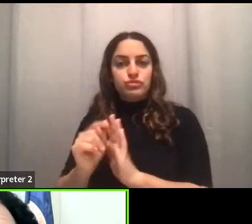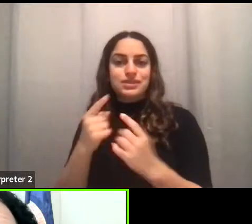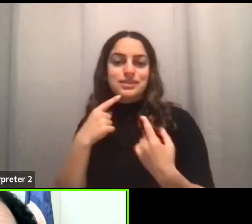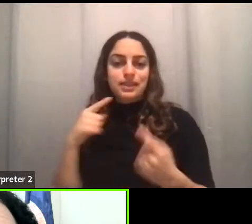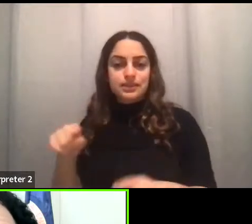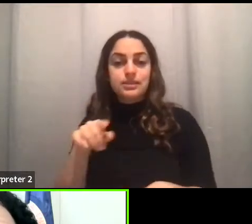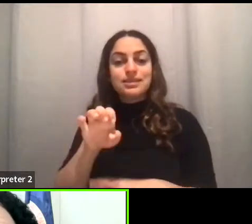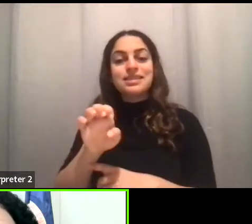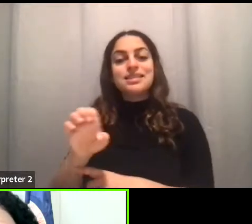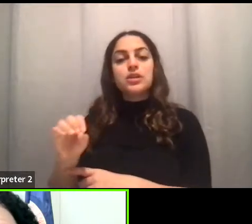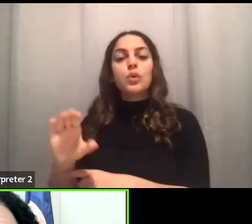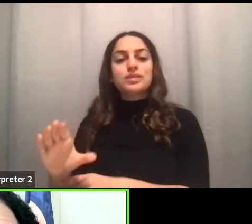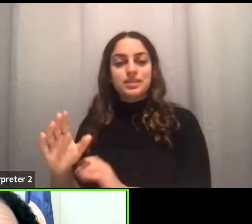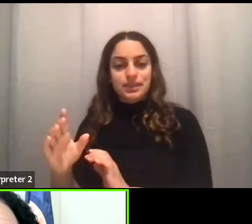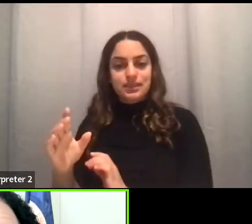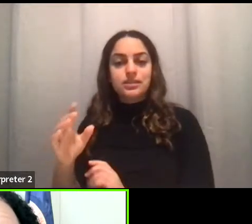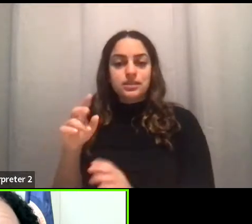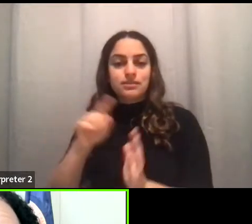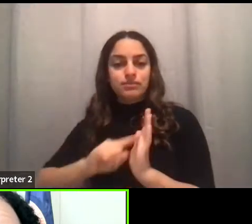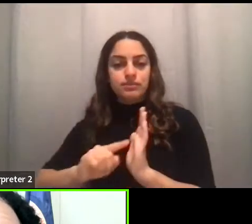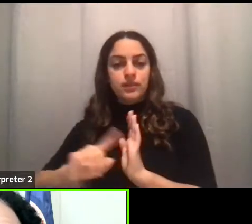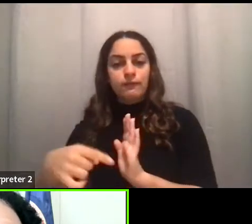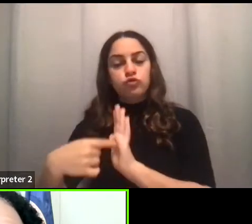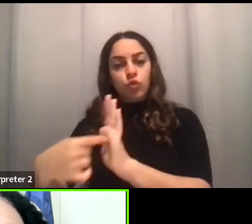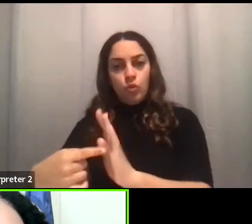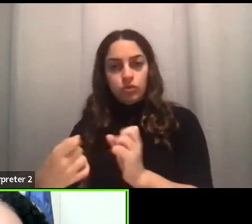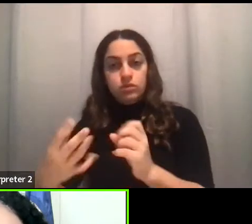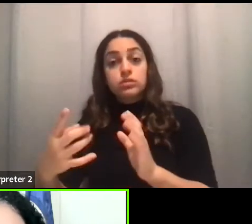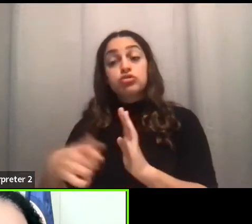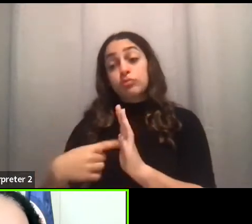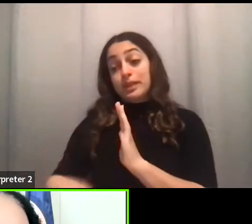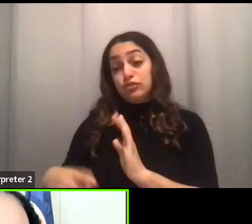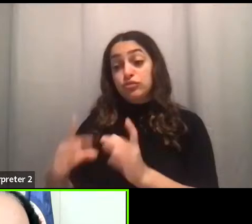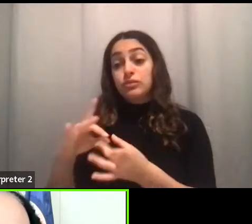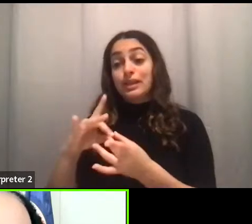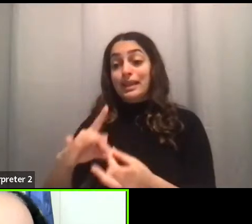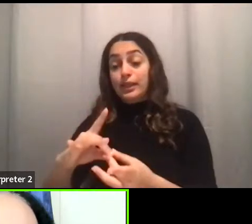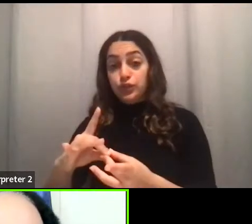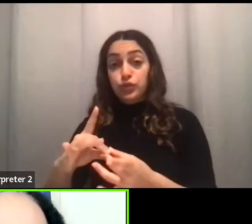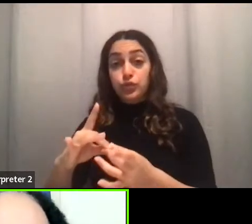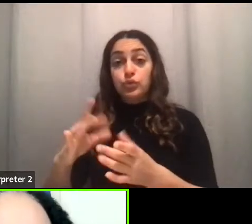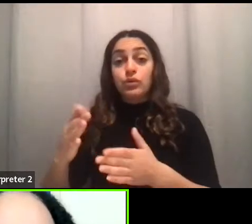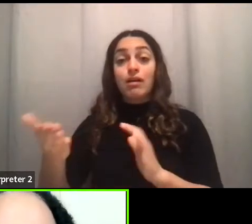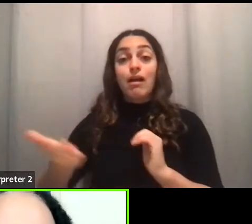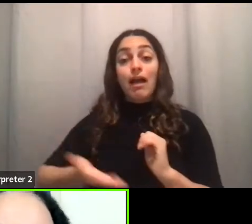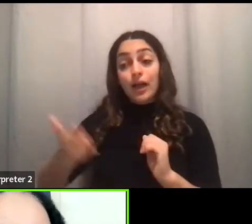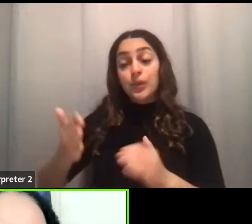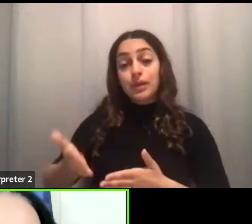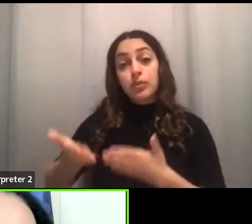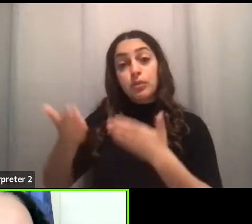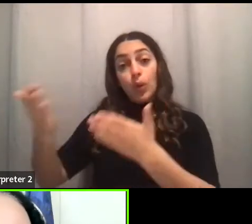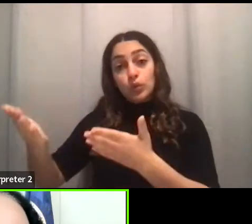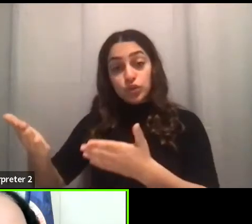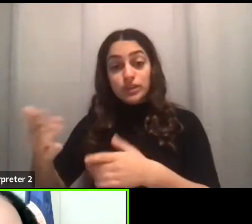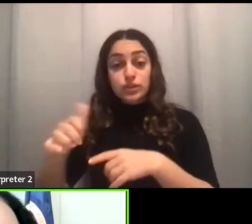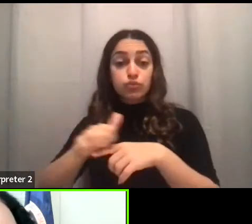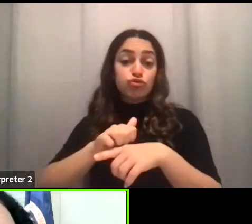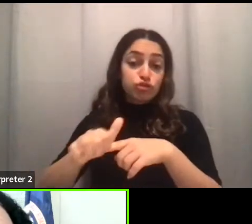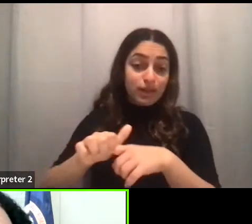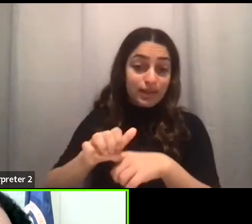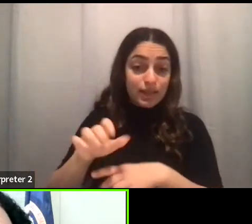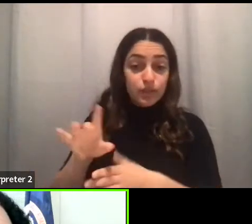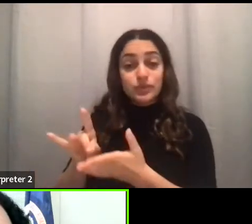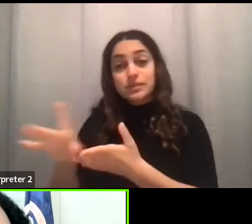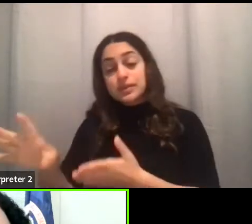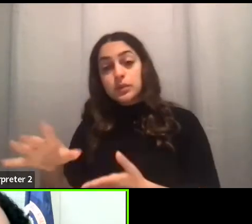discrimination on many protected bases in hiring promotion pay assignments training dismissal denial of accommodations for disability and